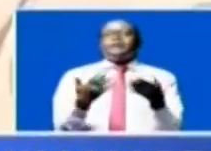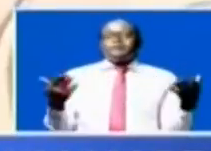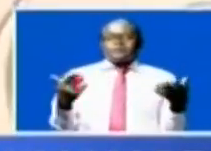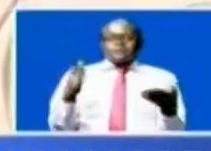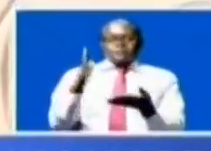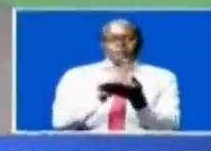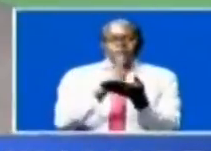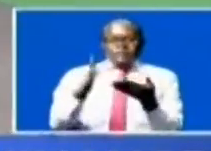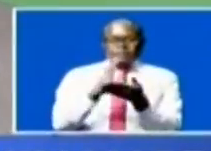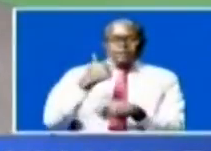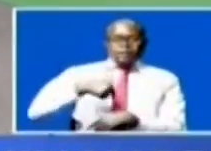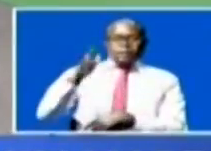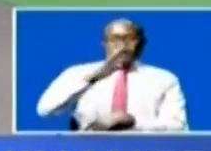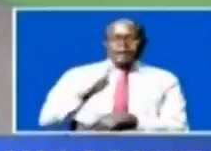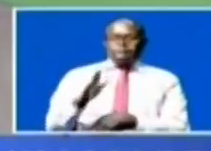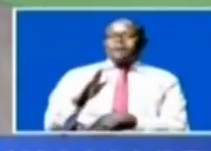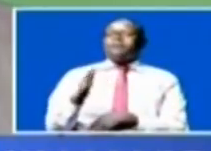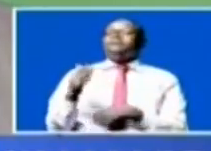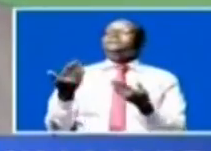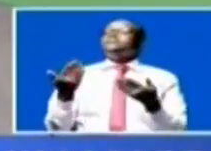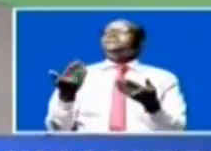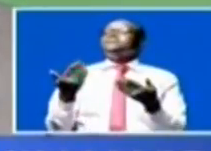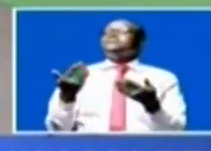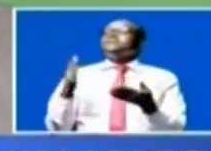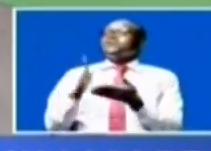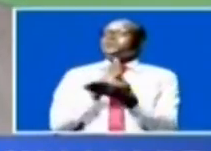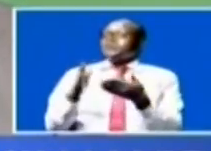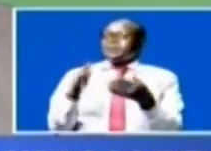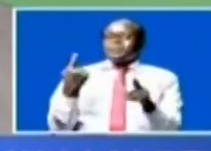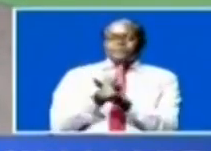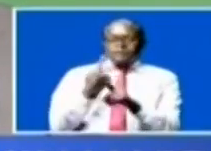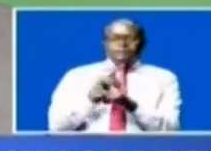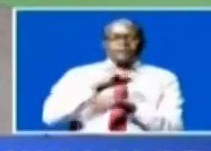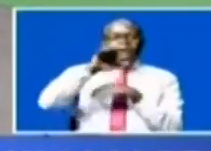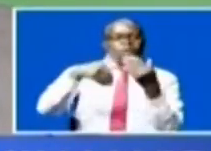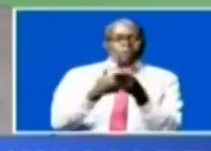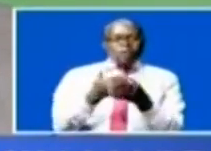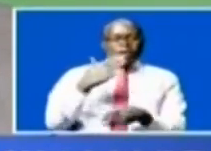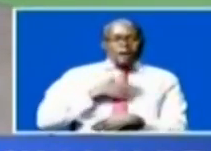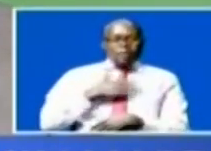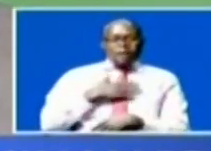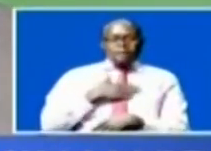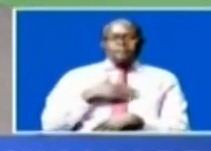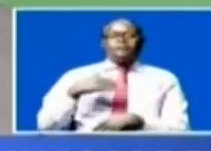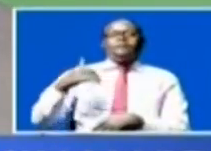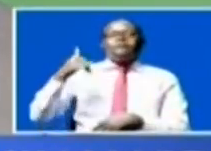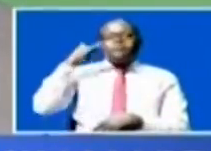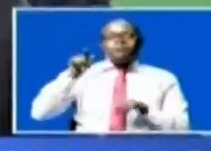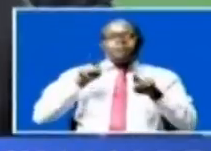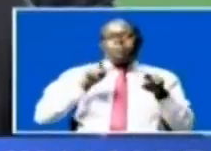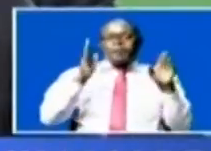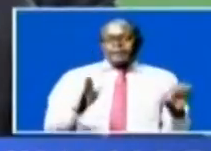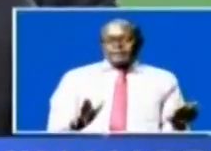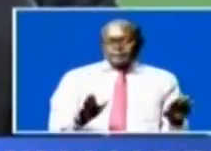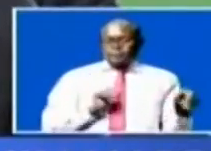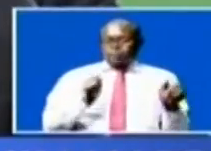sharing, we've never been against infrastructure sharing. In fact, we share infrastructures with both of our mobile operator